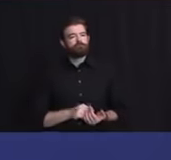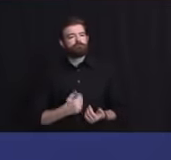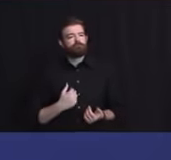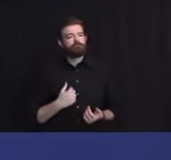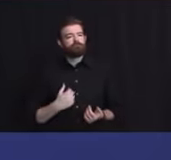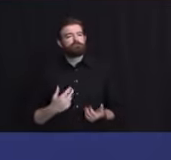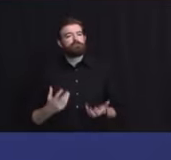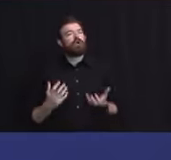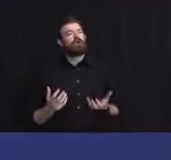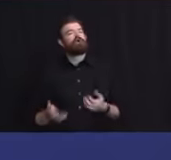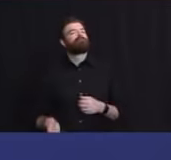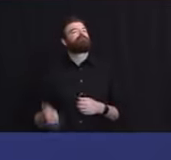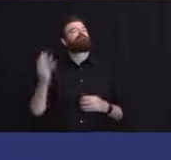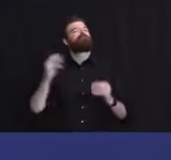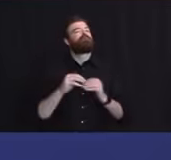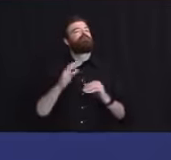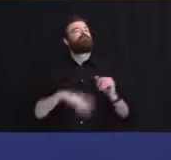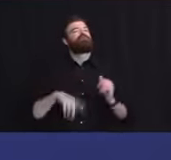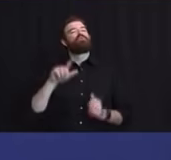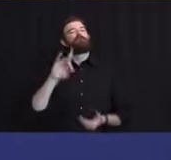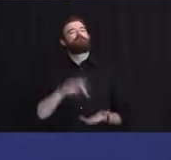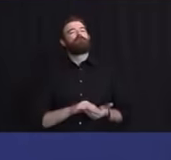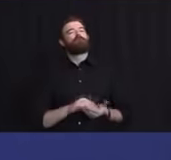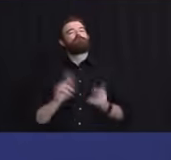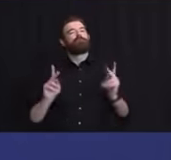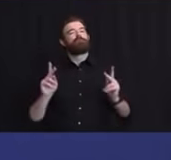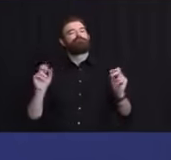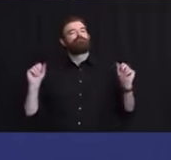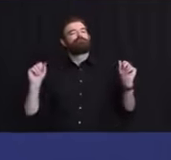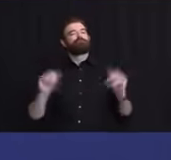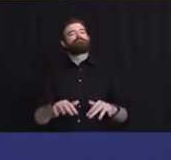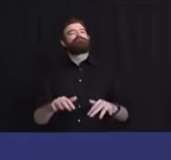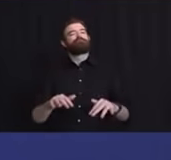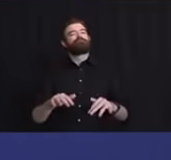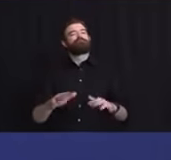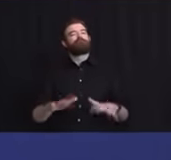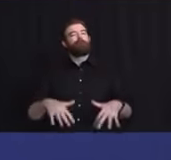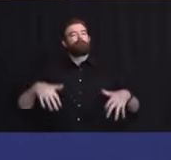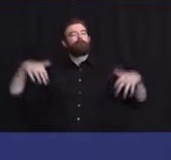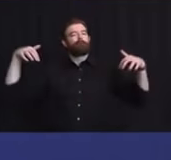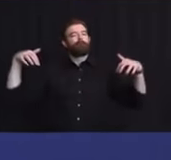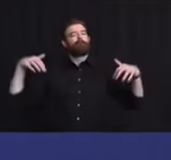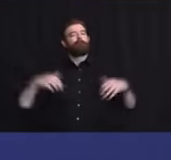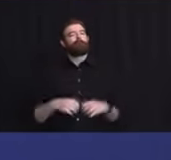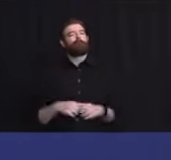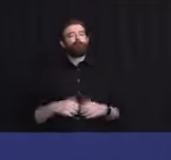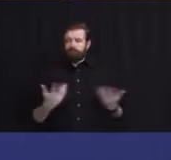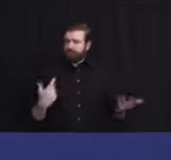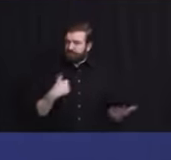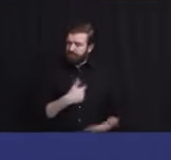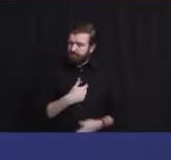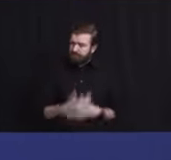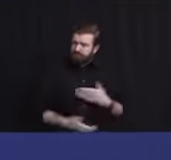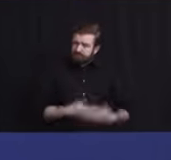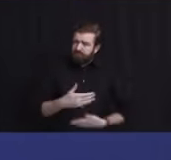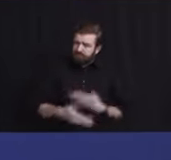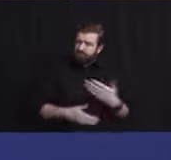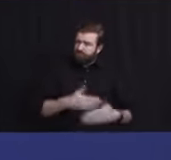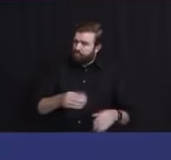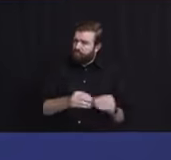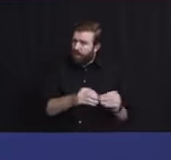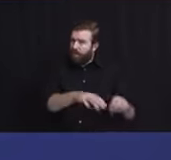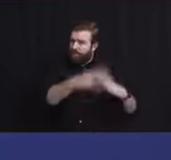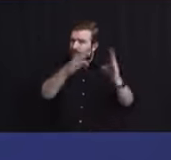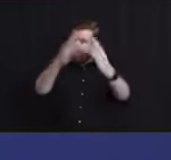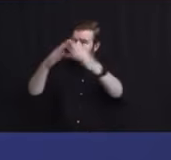that we still have in place, but these are huge steps, unlike any that we've taken since the beginning of this, and I hope we